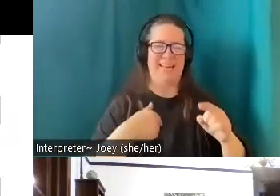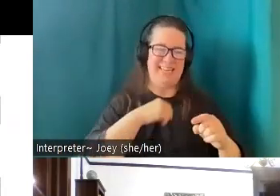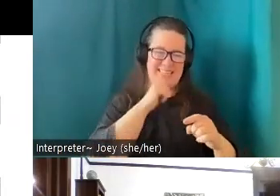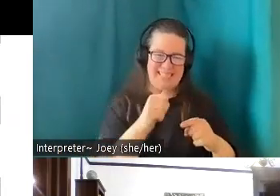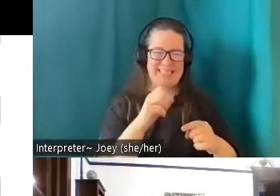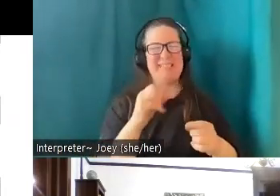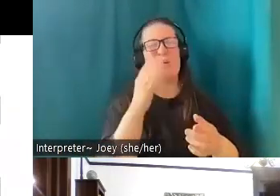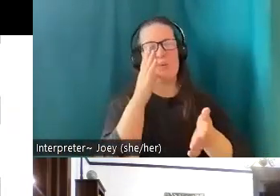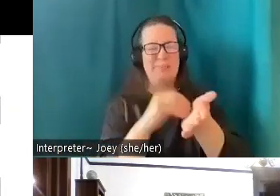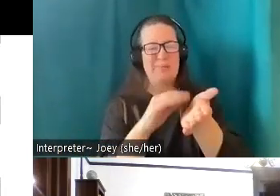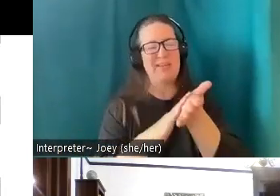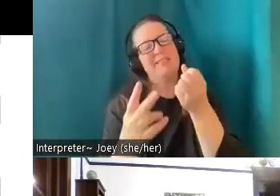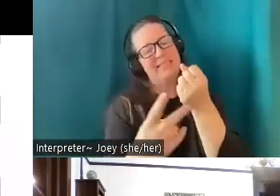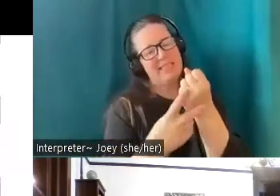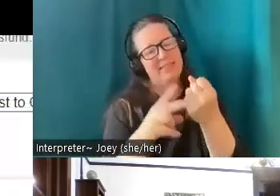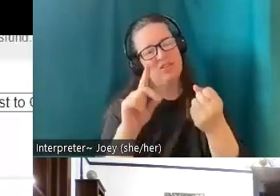close.